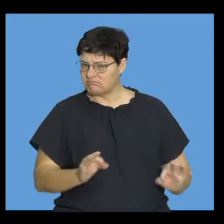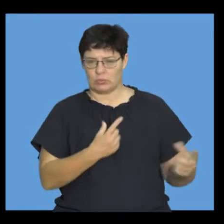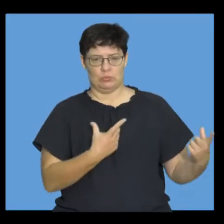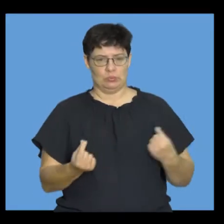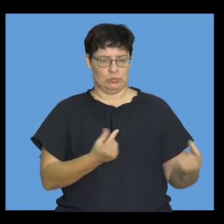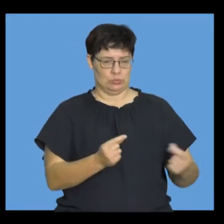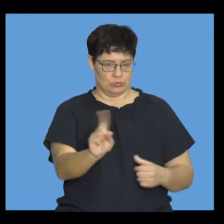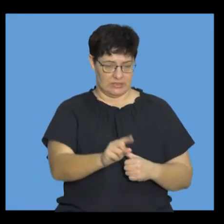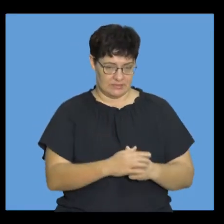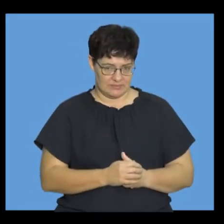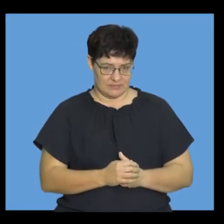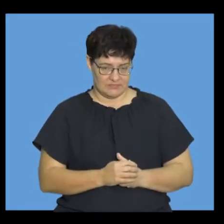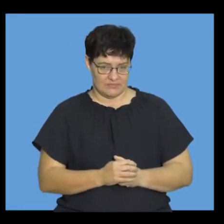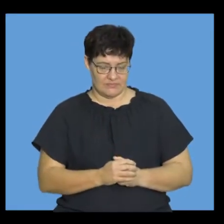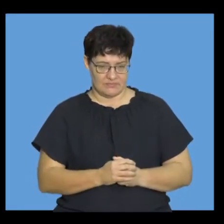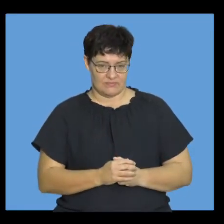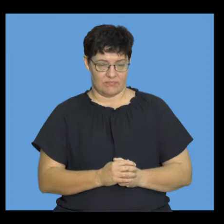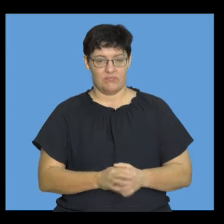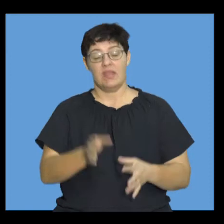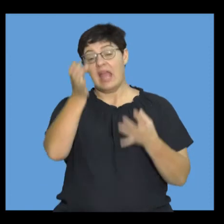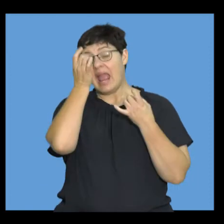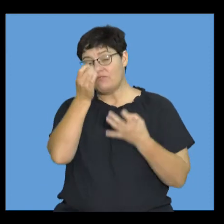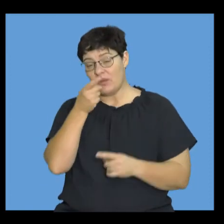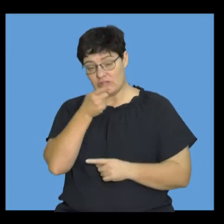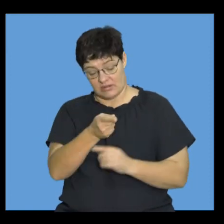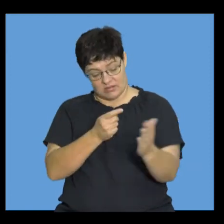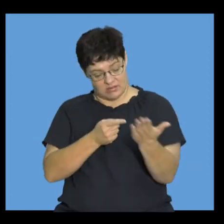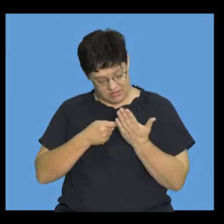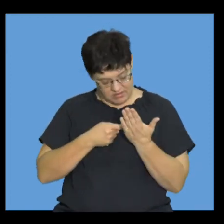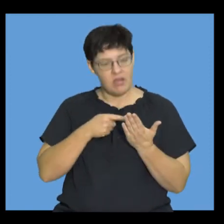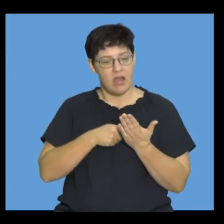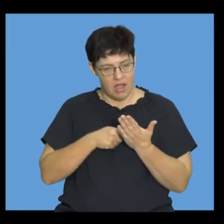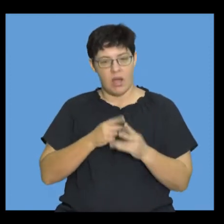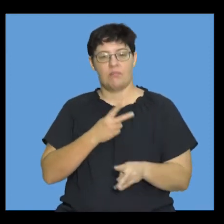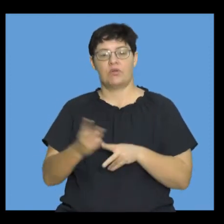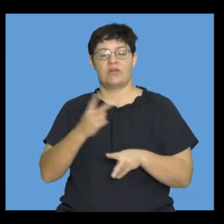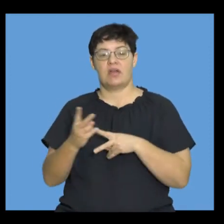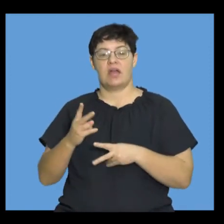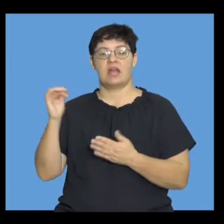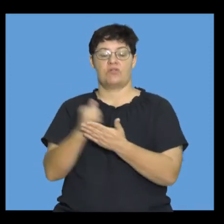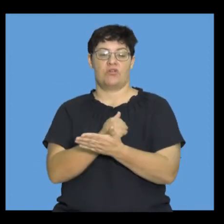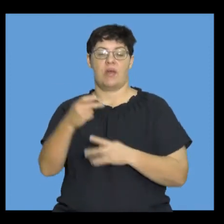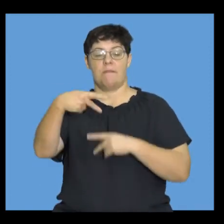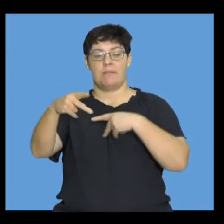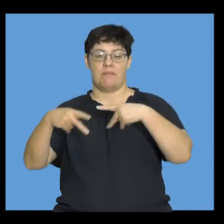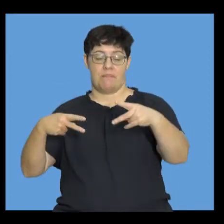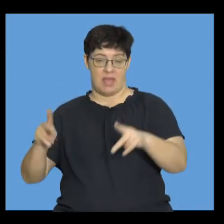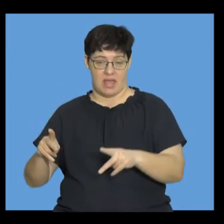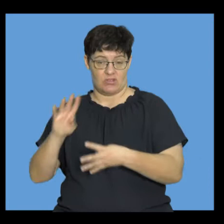doing. We have to use the information to prepare the creditors payment schedule of red